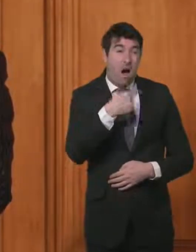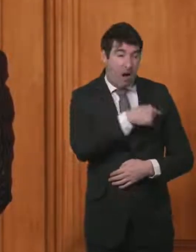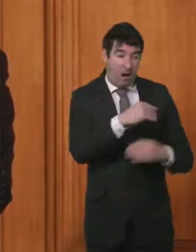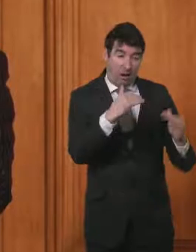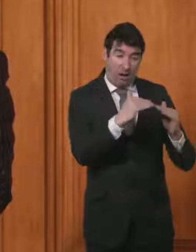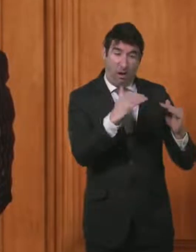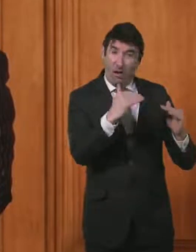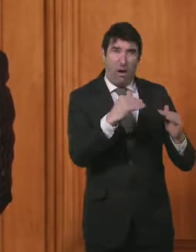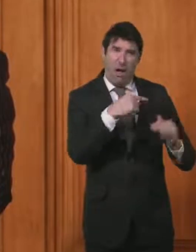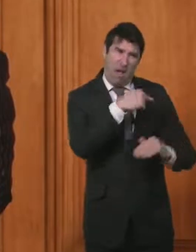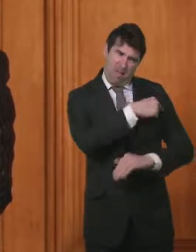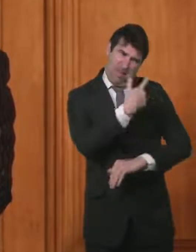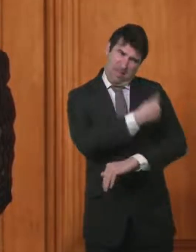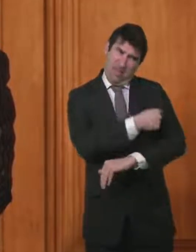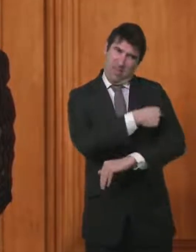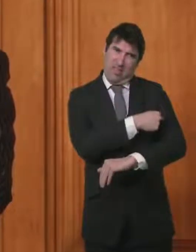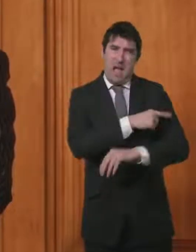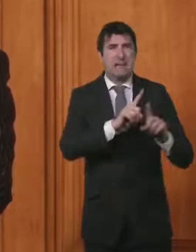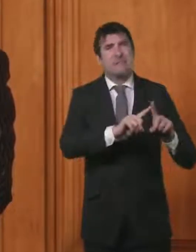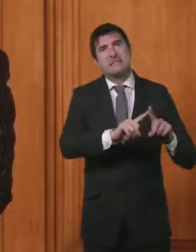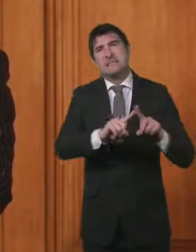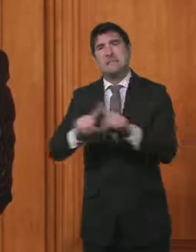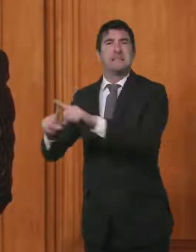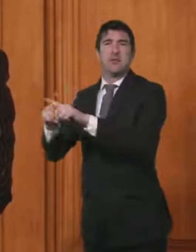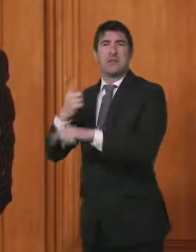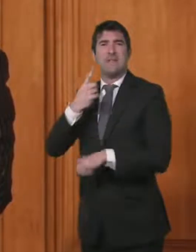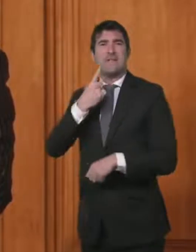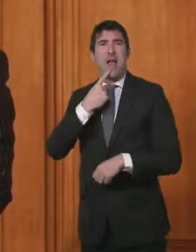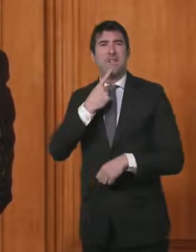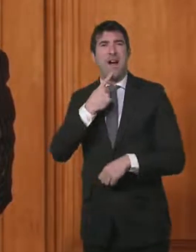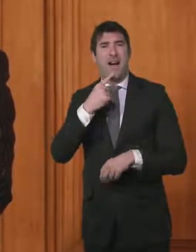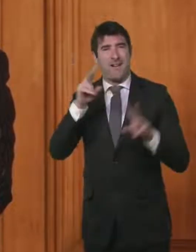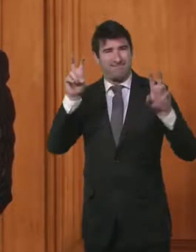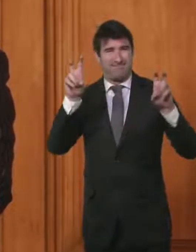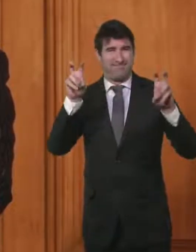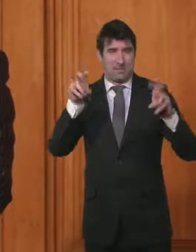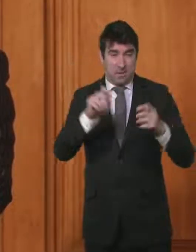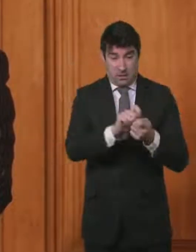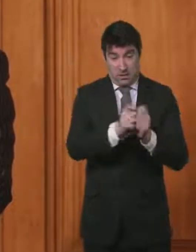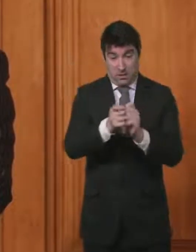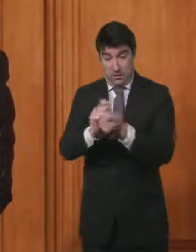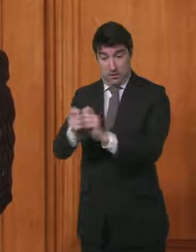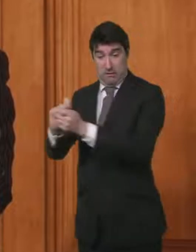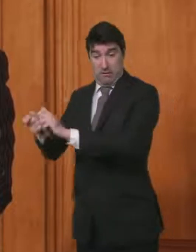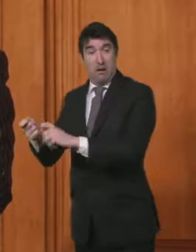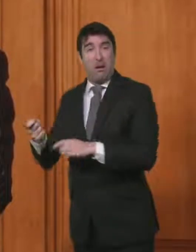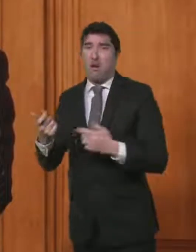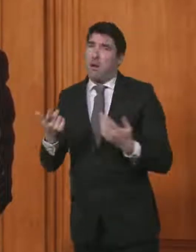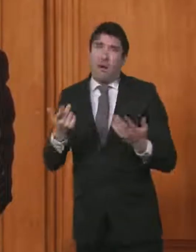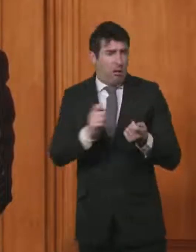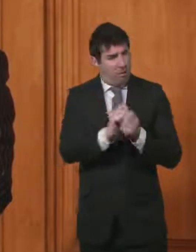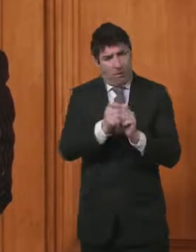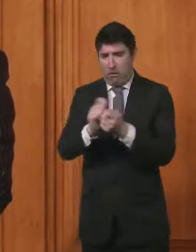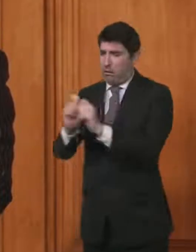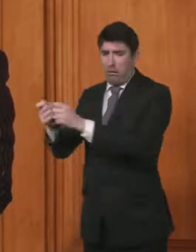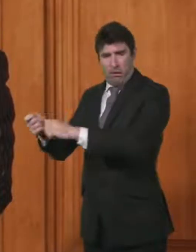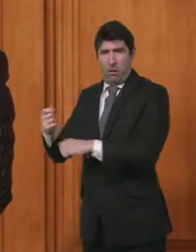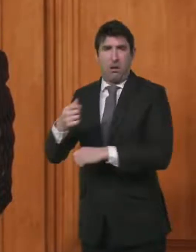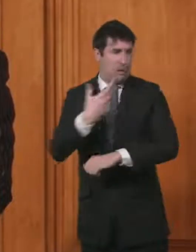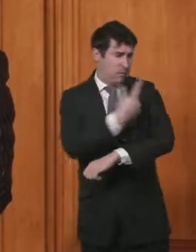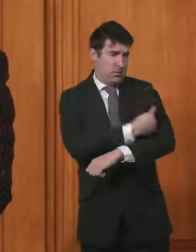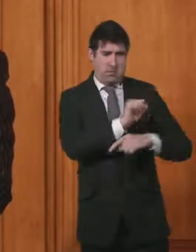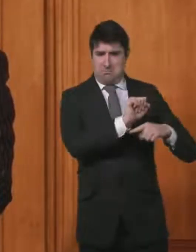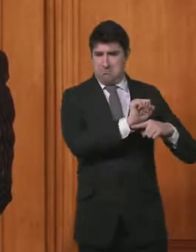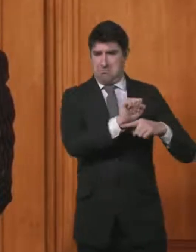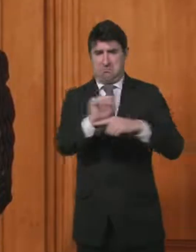virus. And so you would need really very, very substantial mutations indeed to completely outwit